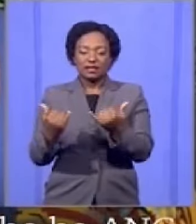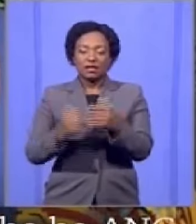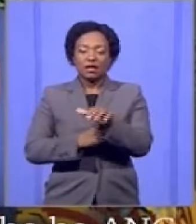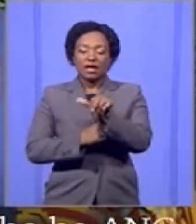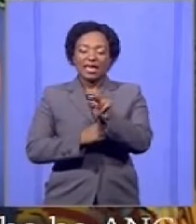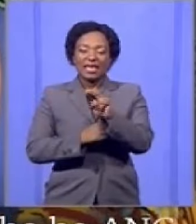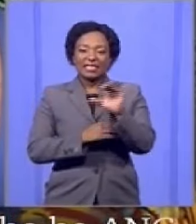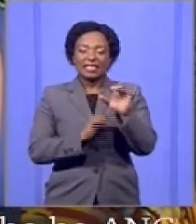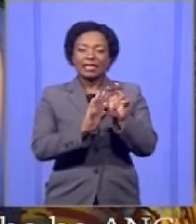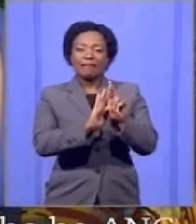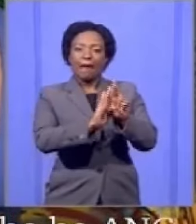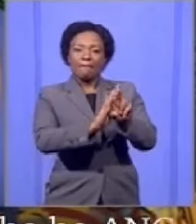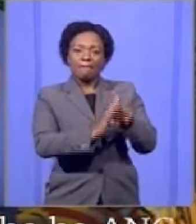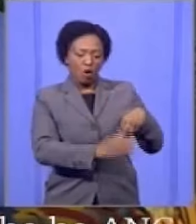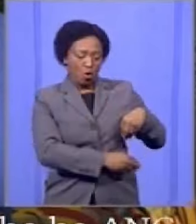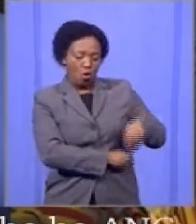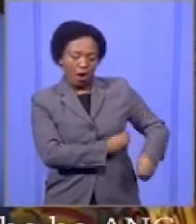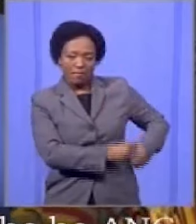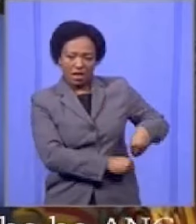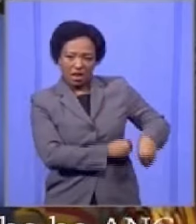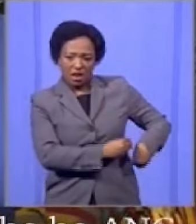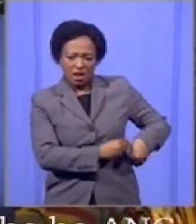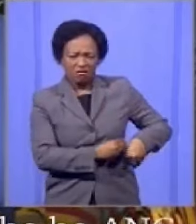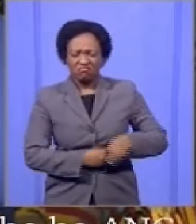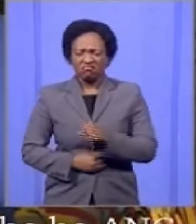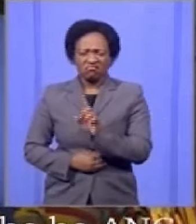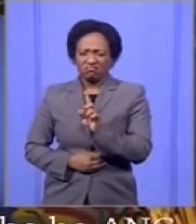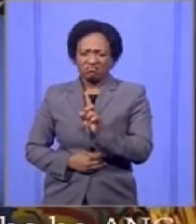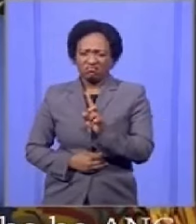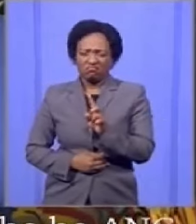represents corruption. It's not right.